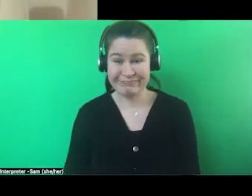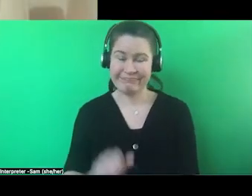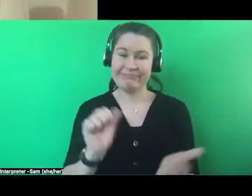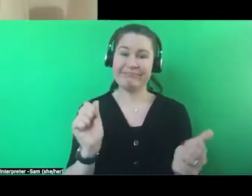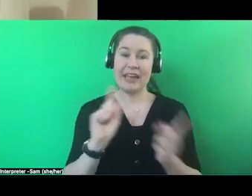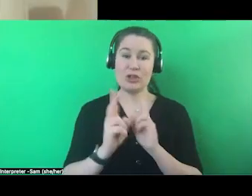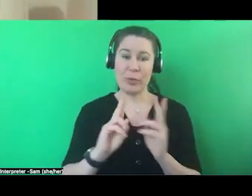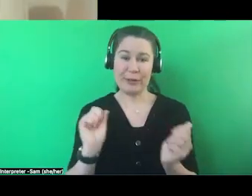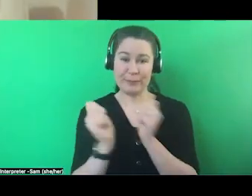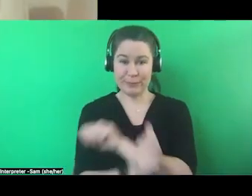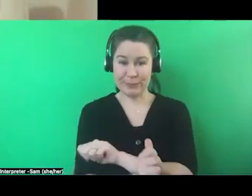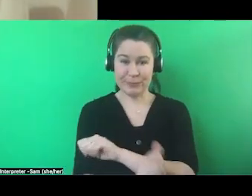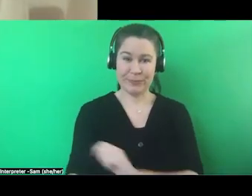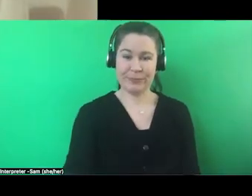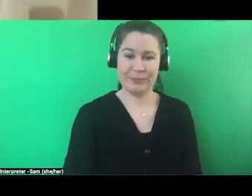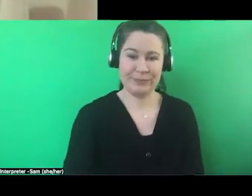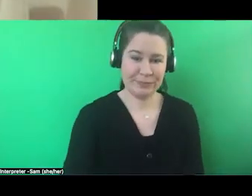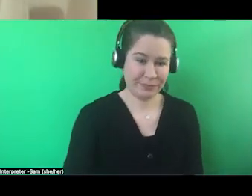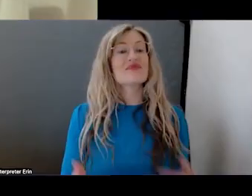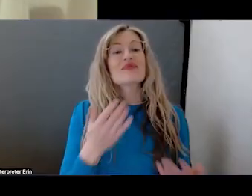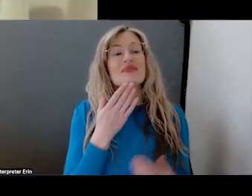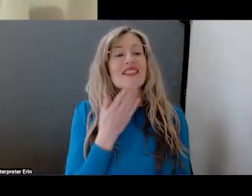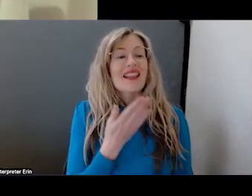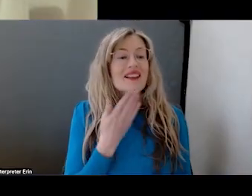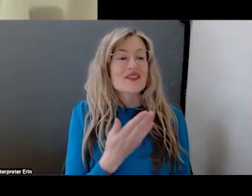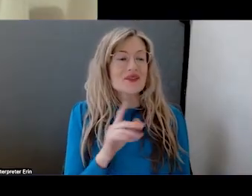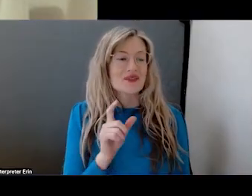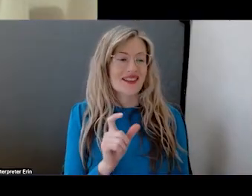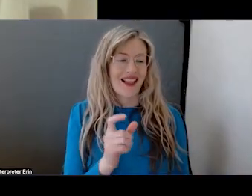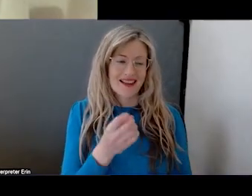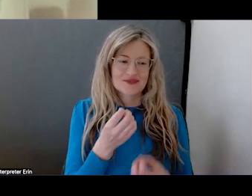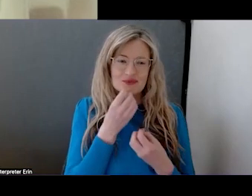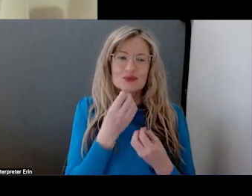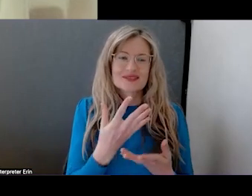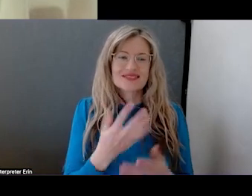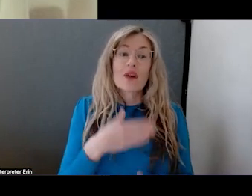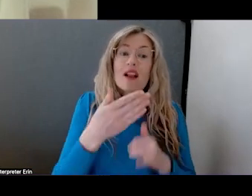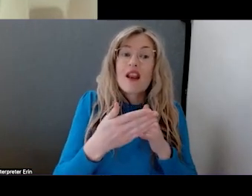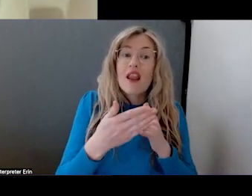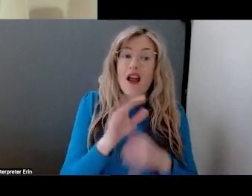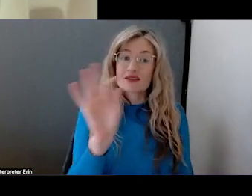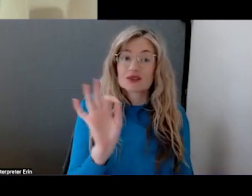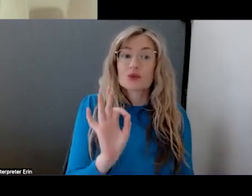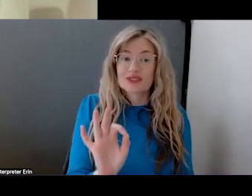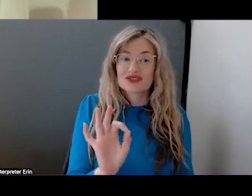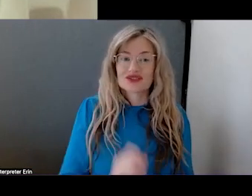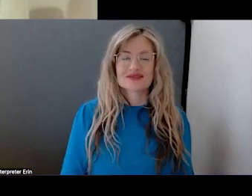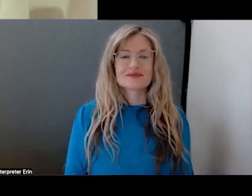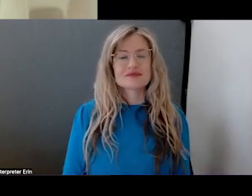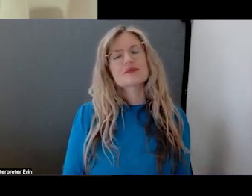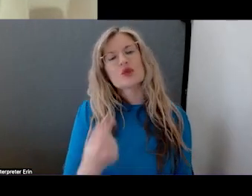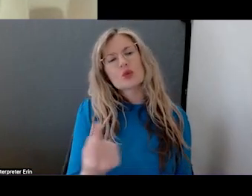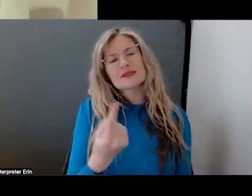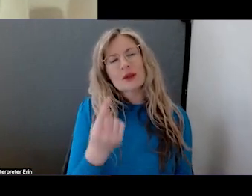Grazie mille Claire, bellissimo. Thank you, Claire. Wonderful. I ask you a last question. When reflecting